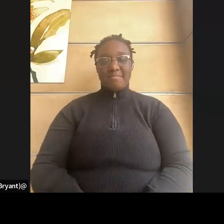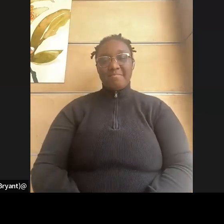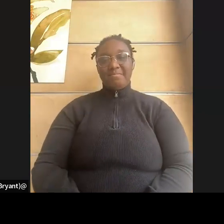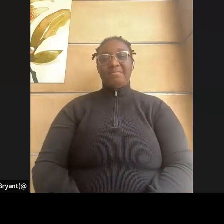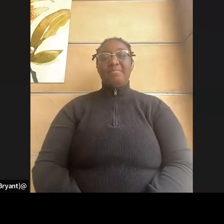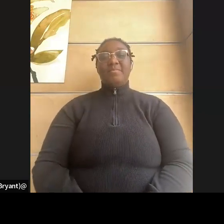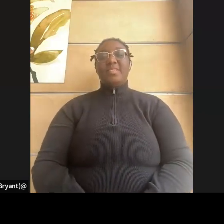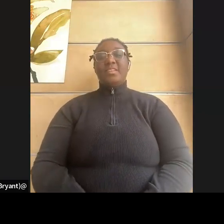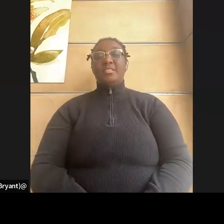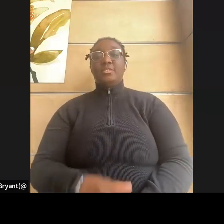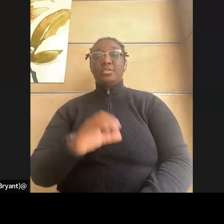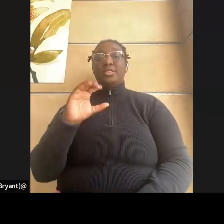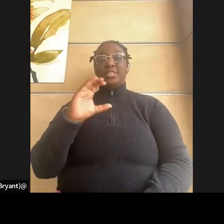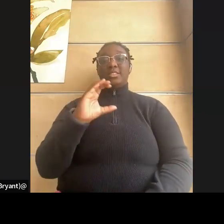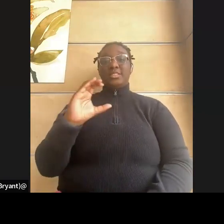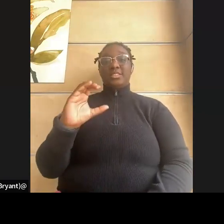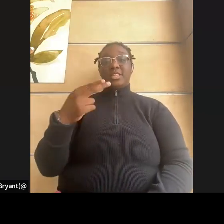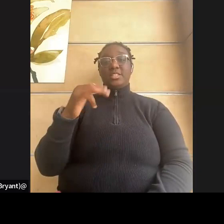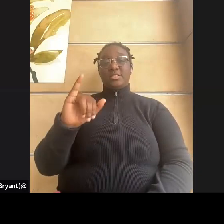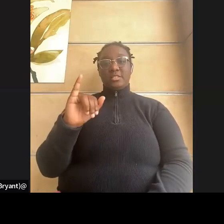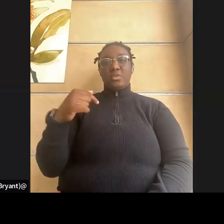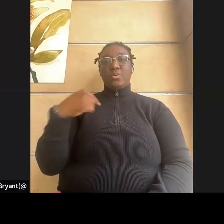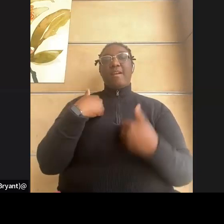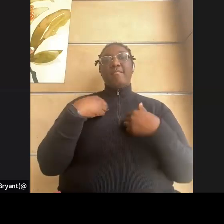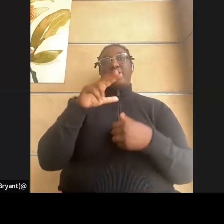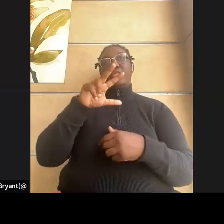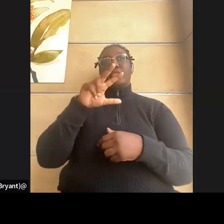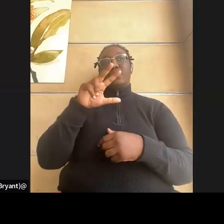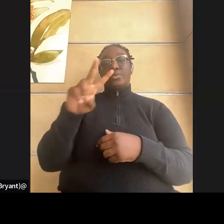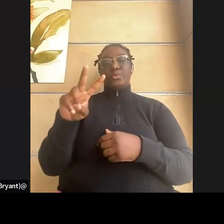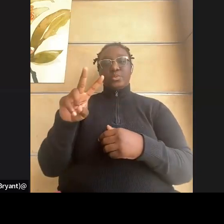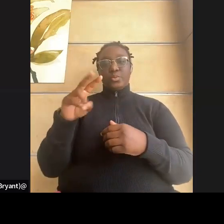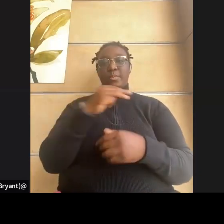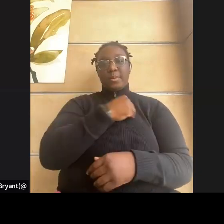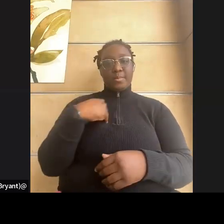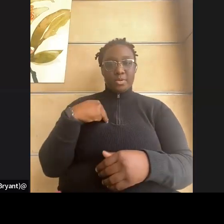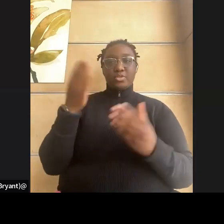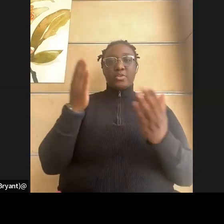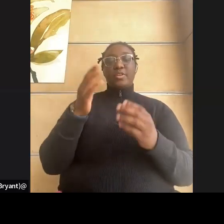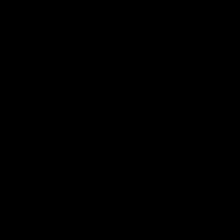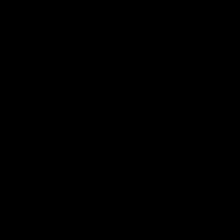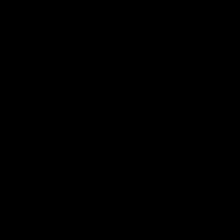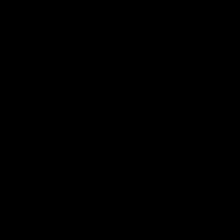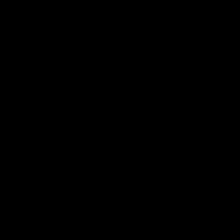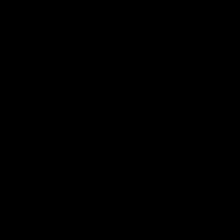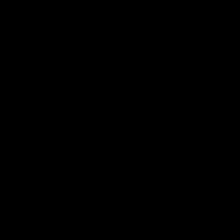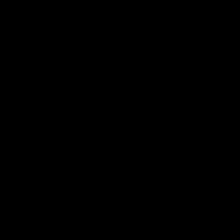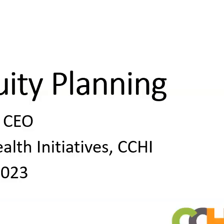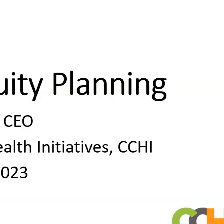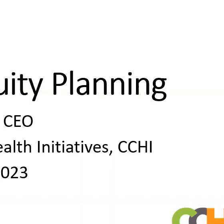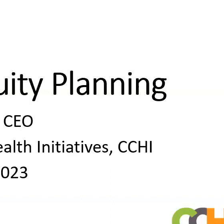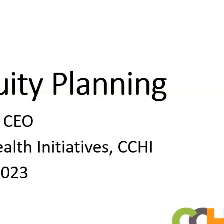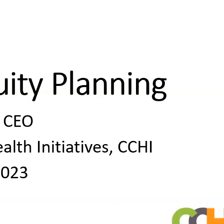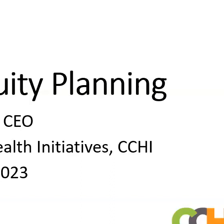So CCHI, we have 32 members serving 36 counties across the state. And as I mentioned, our members